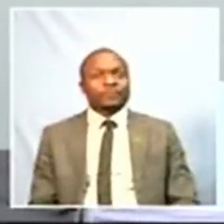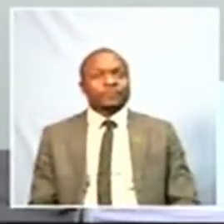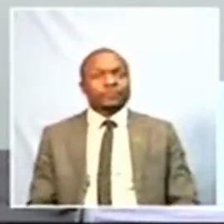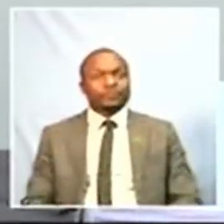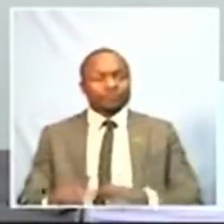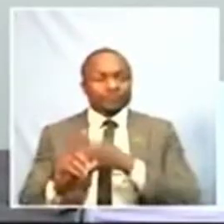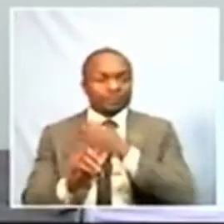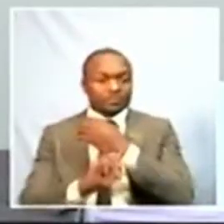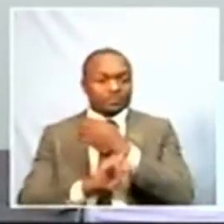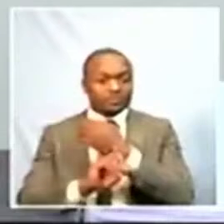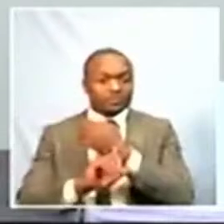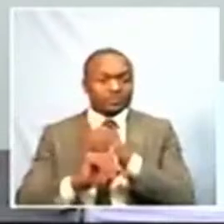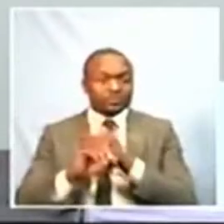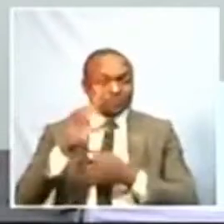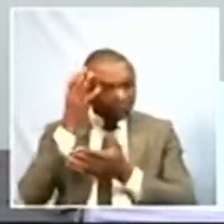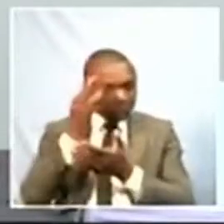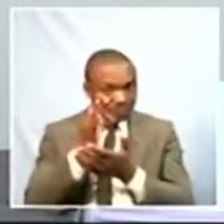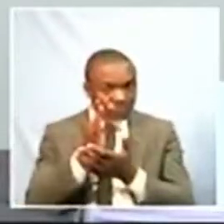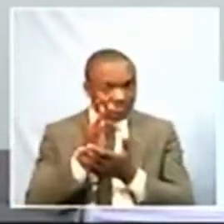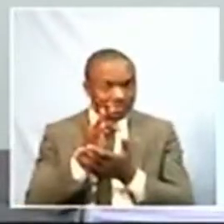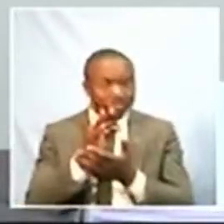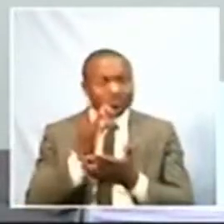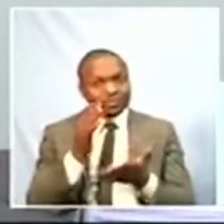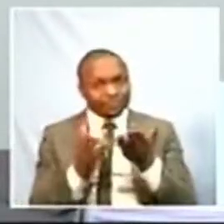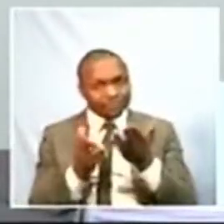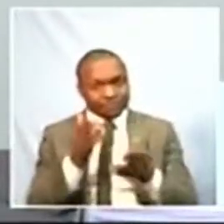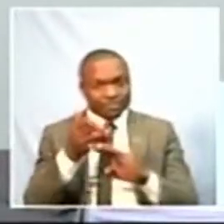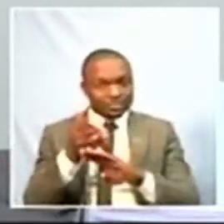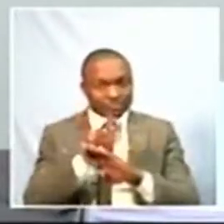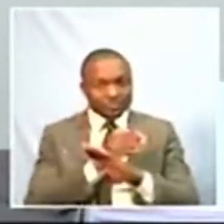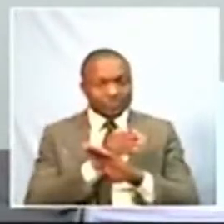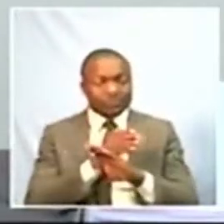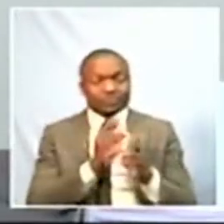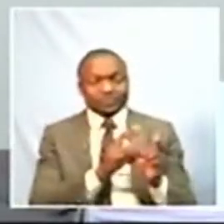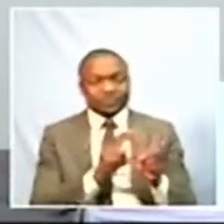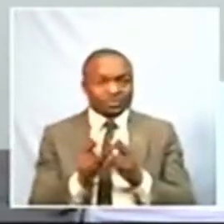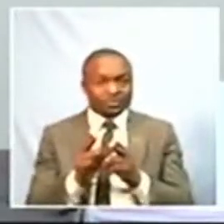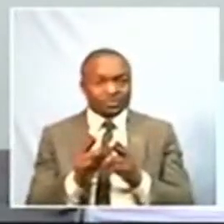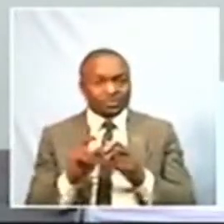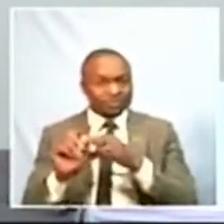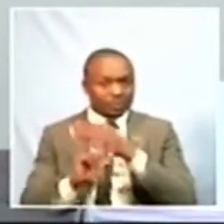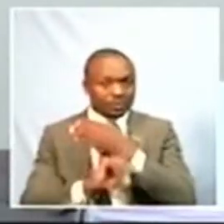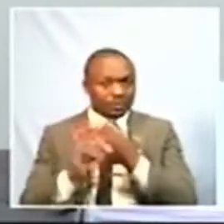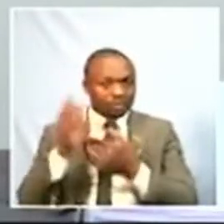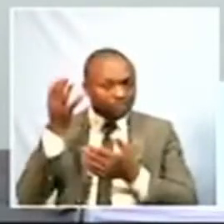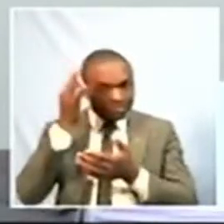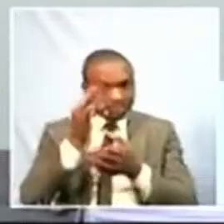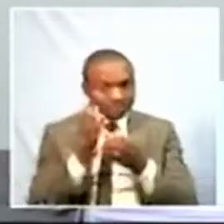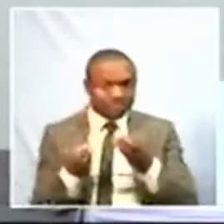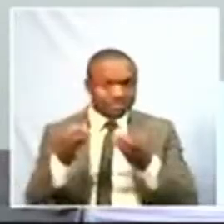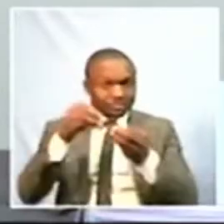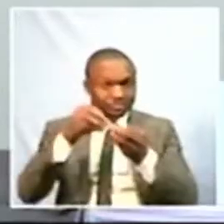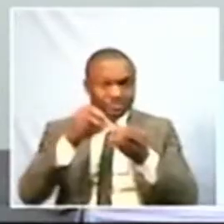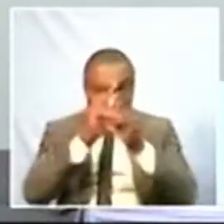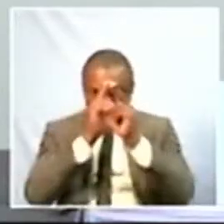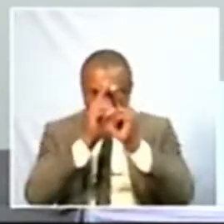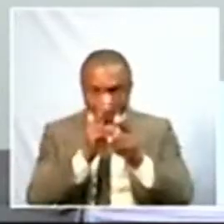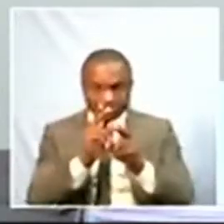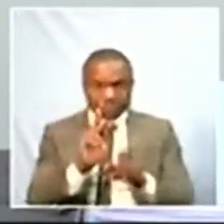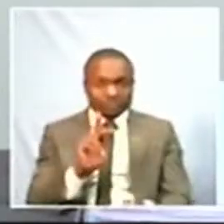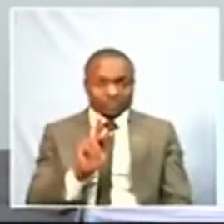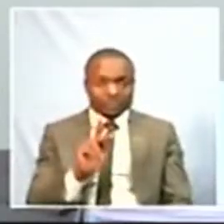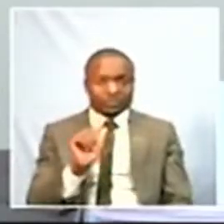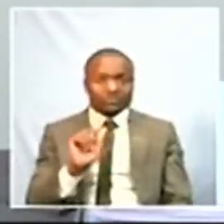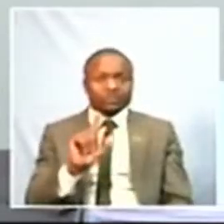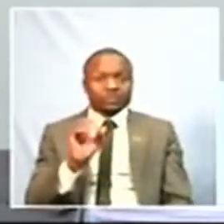Town clerk. Oh, sorry. Maybe before you come, town clerk, an addition, Honorable Vajuma.